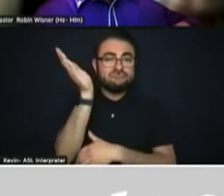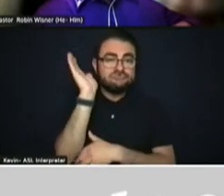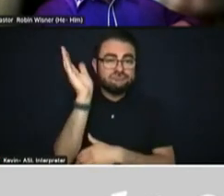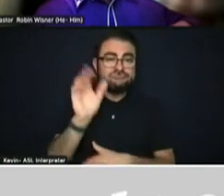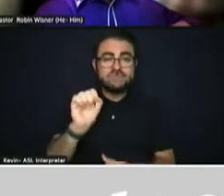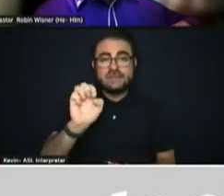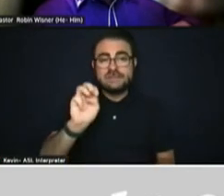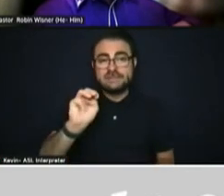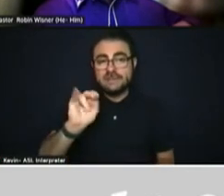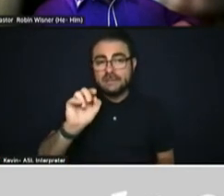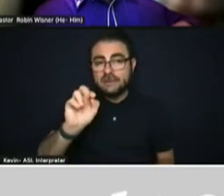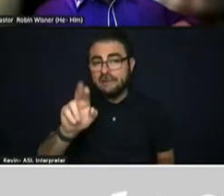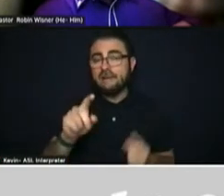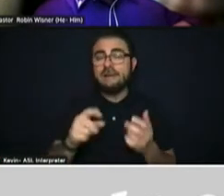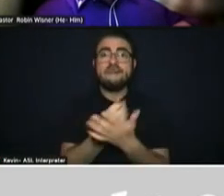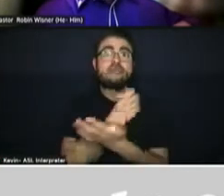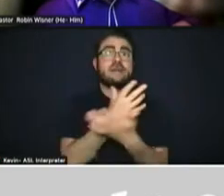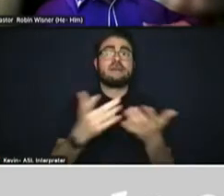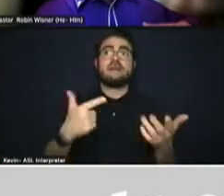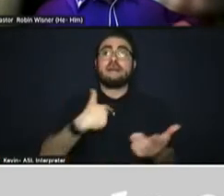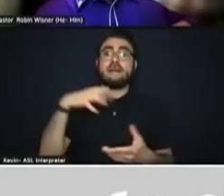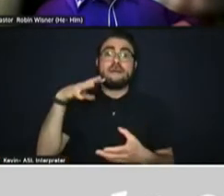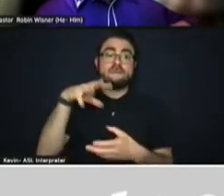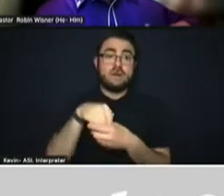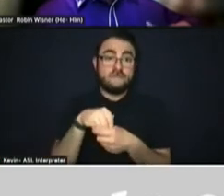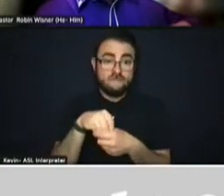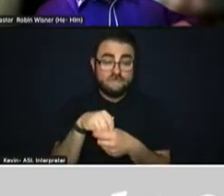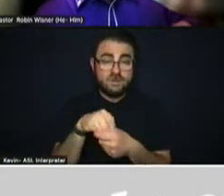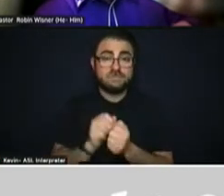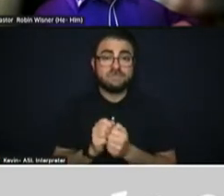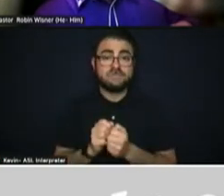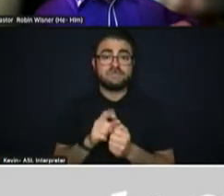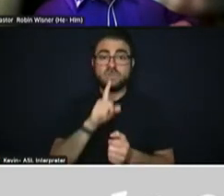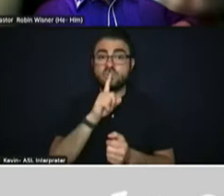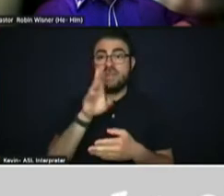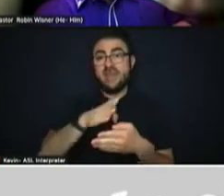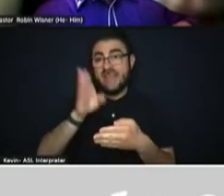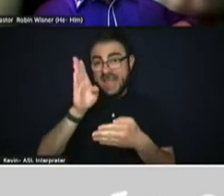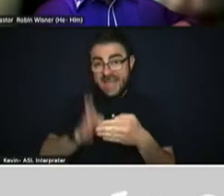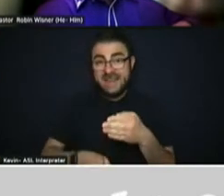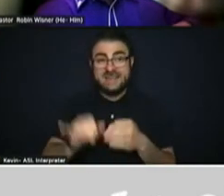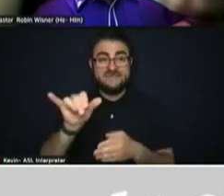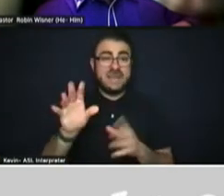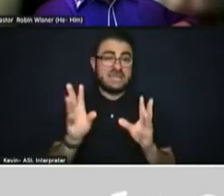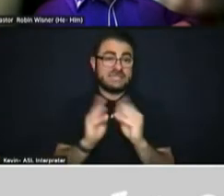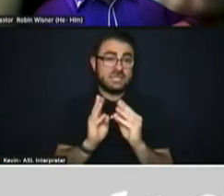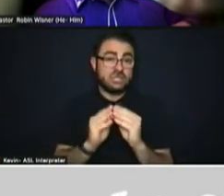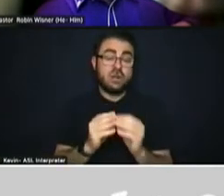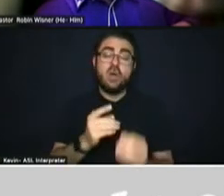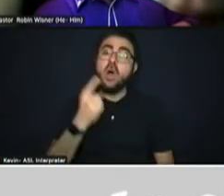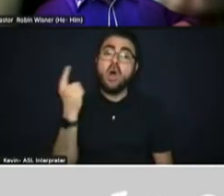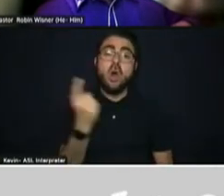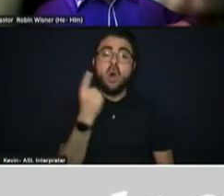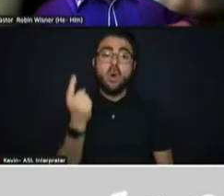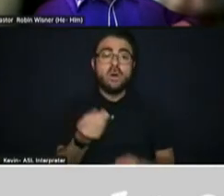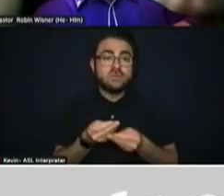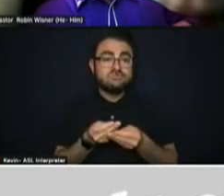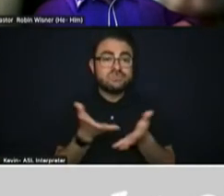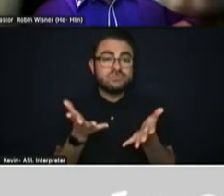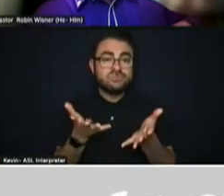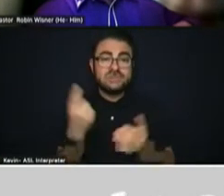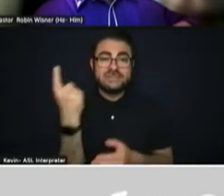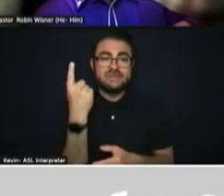everything that I have ever participated in, at the end of the session, they always give you a measurement